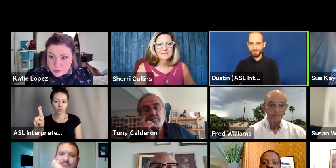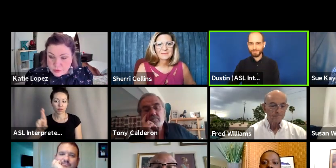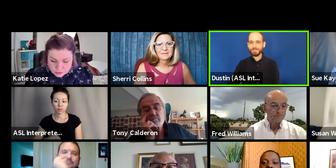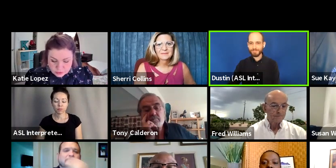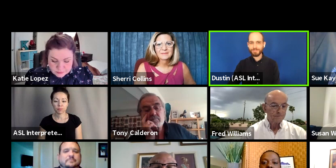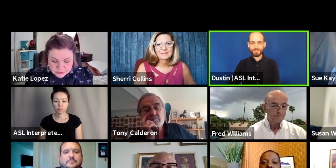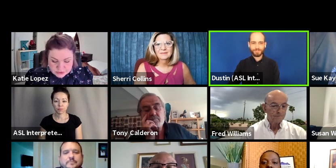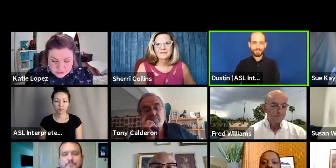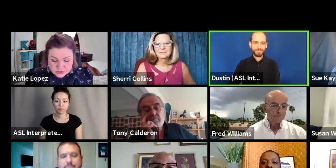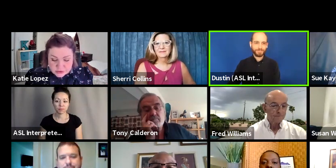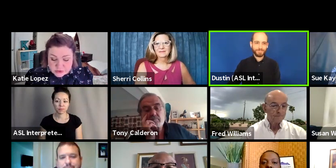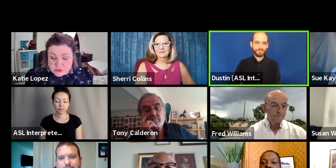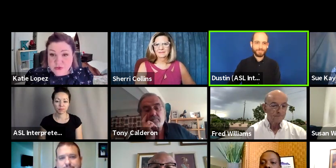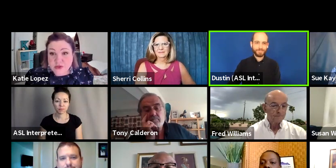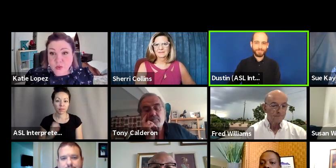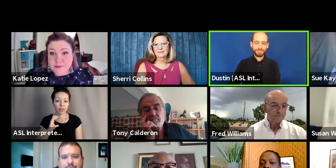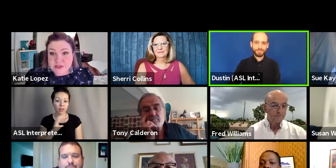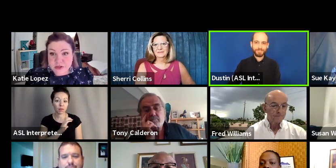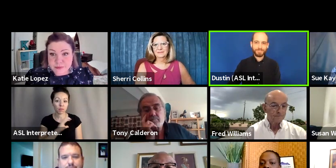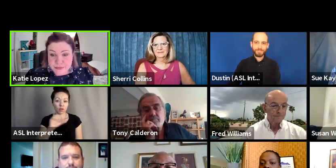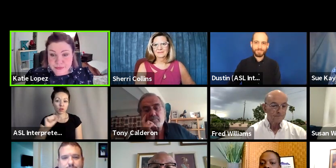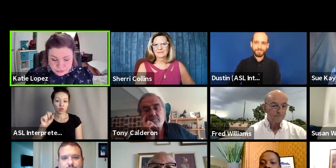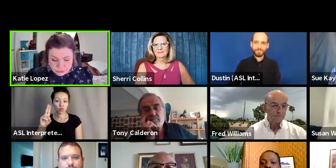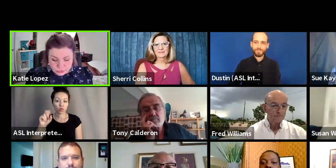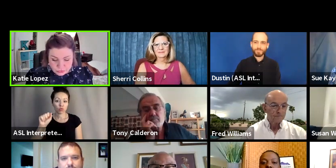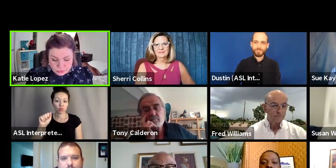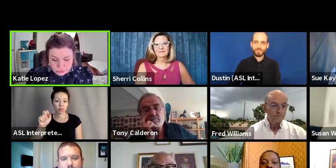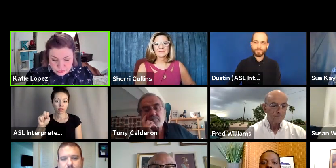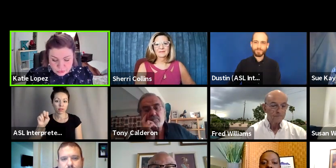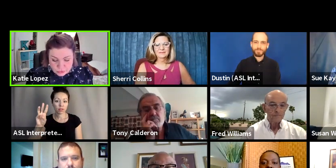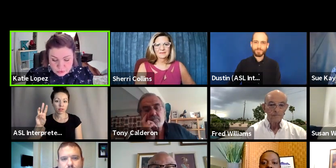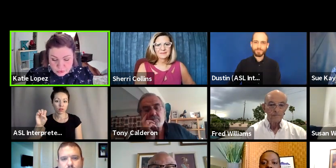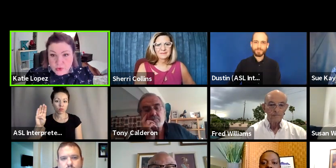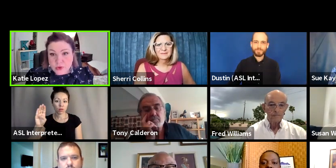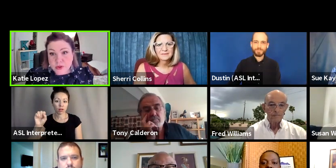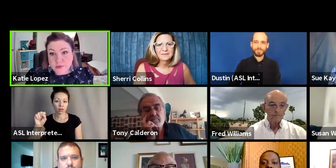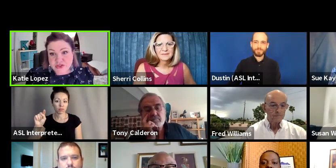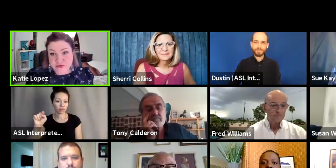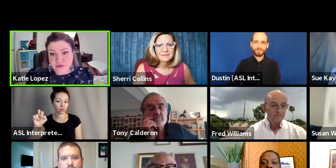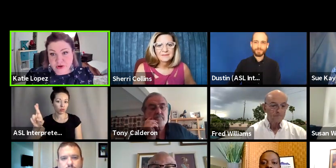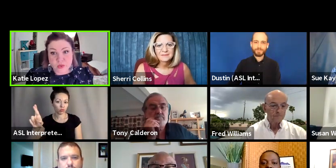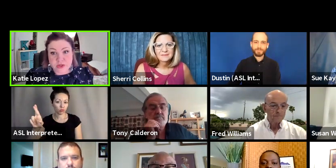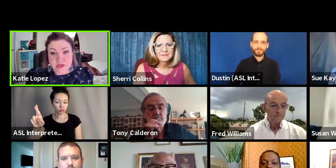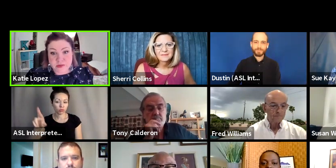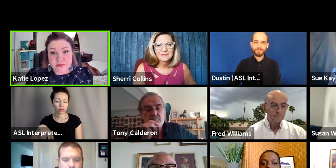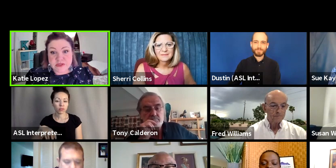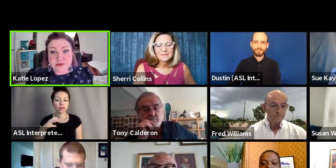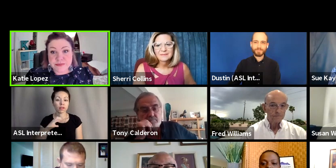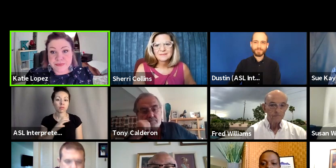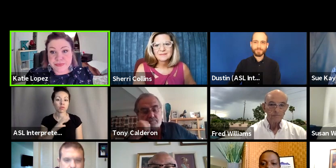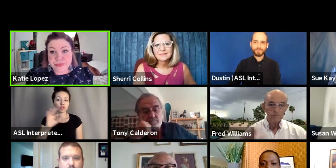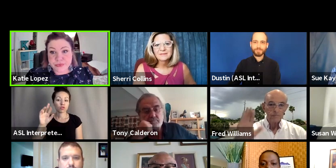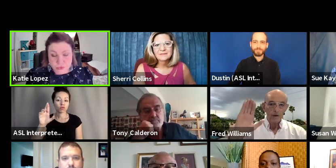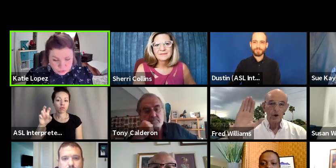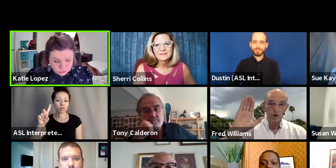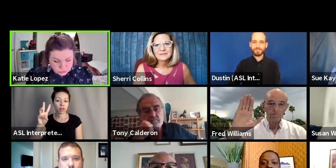Here. Commissioner Susan Webster, Here. Commissioner Fred